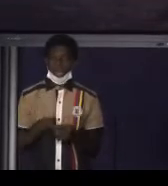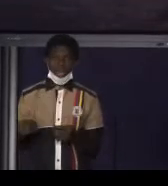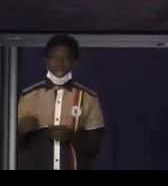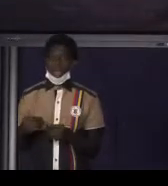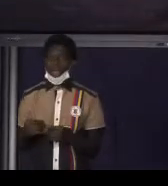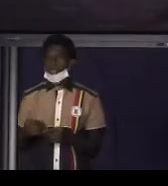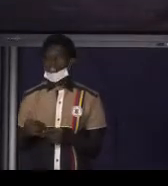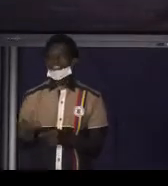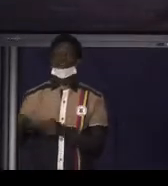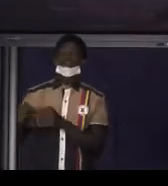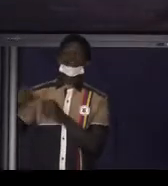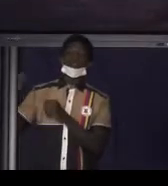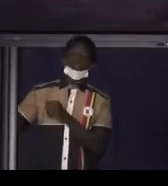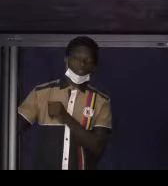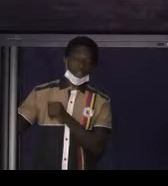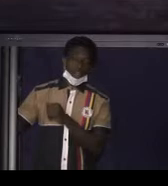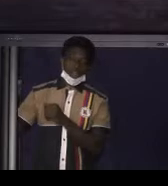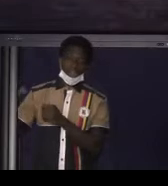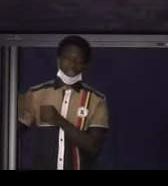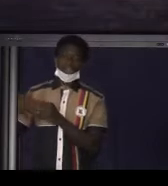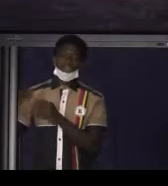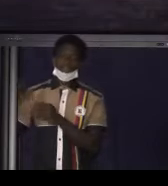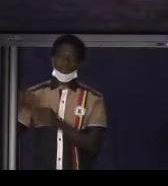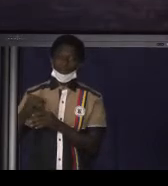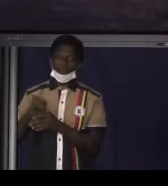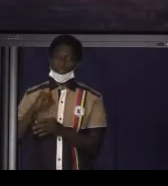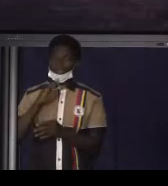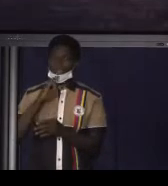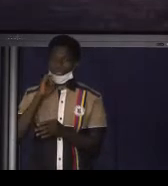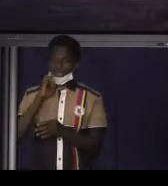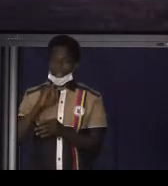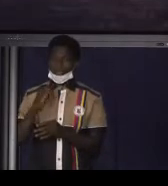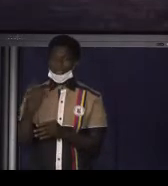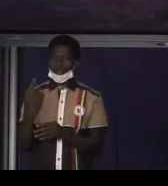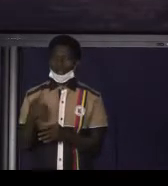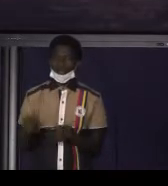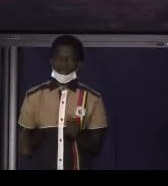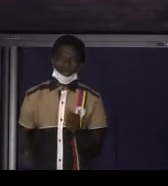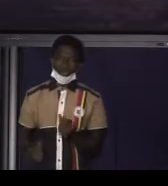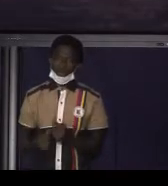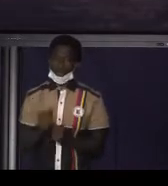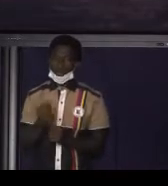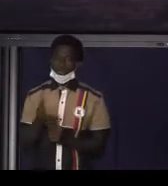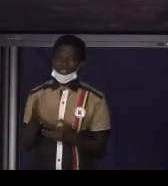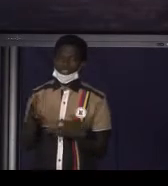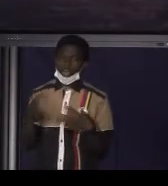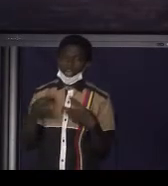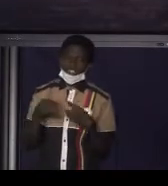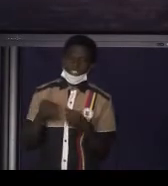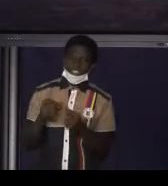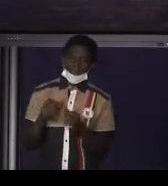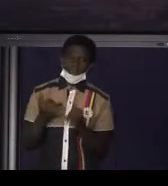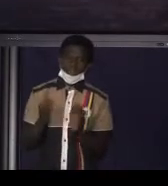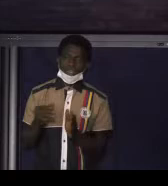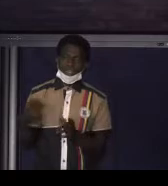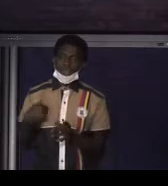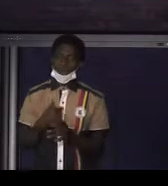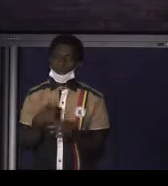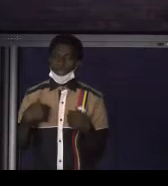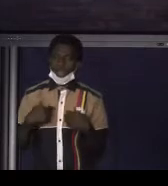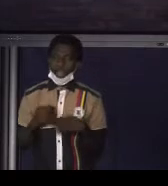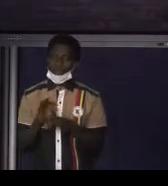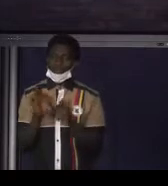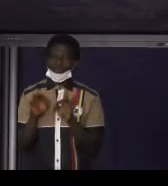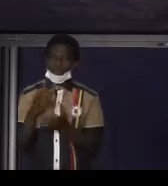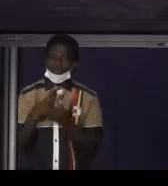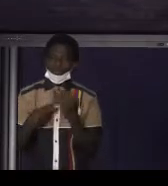beyond where we are now, is also the most accomplished player. So we form these doubles